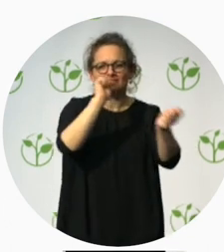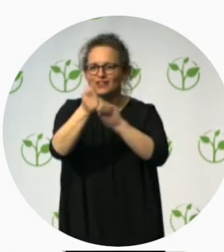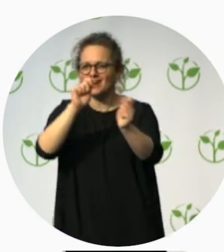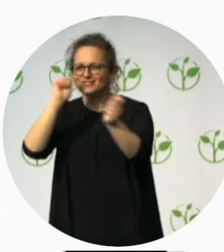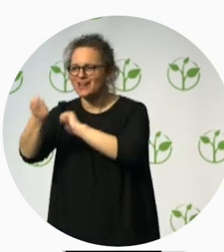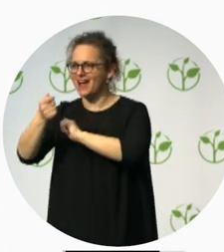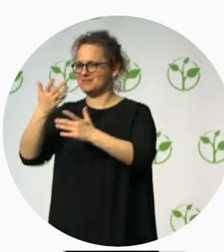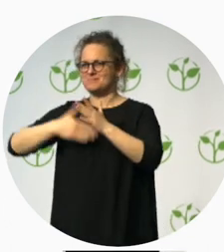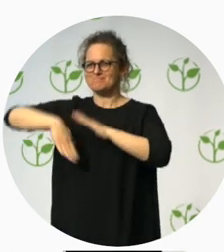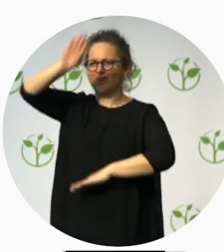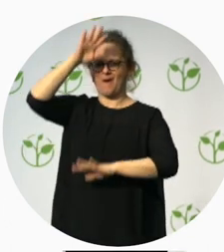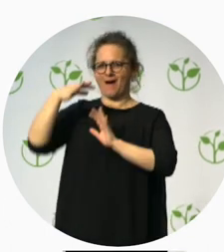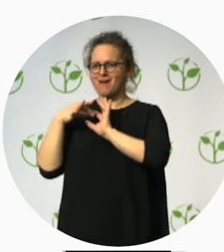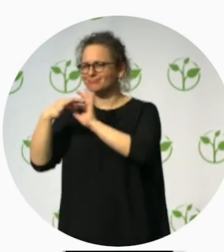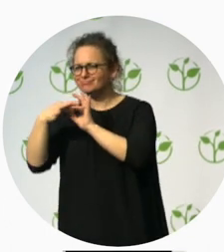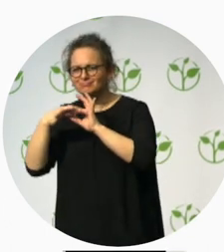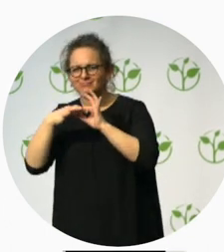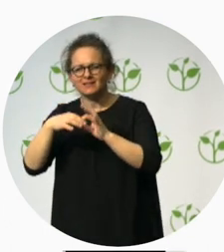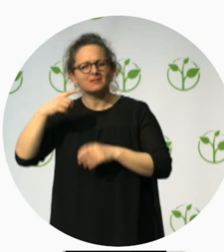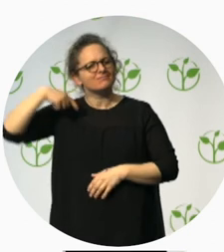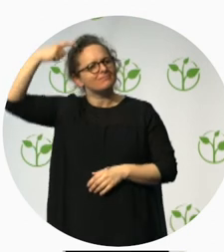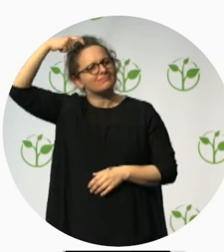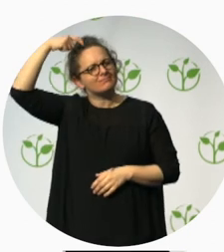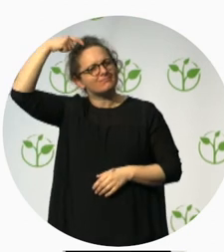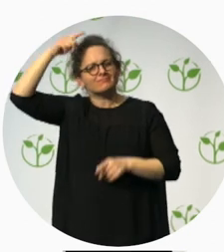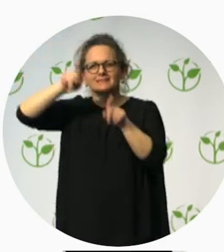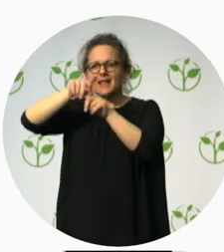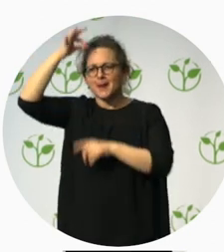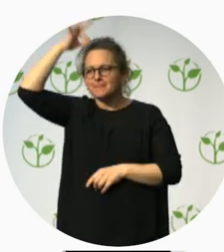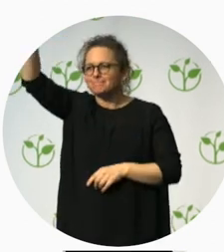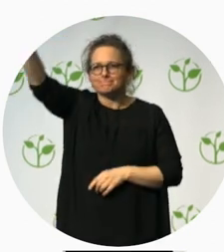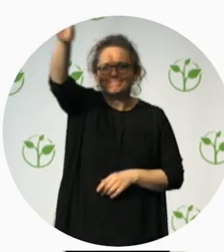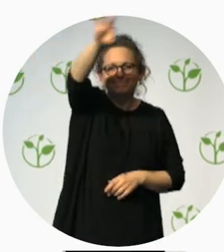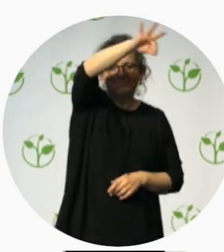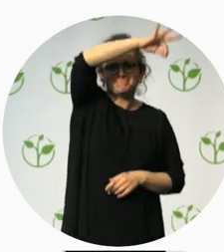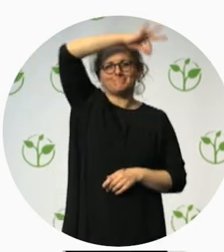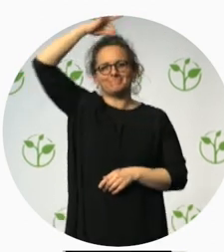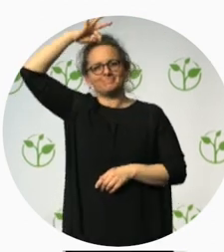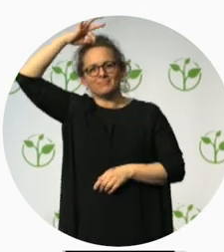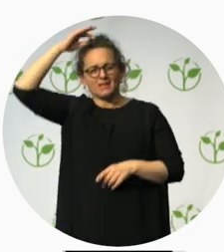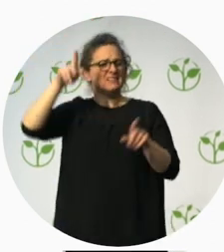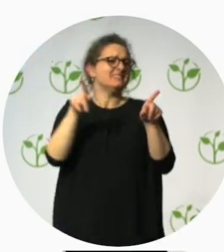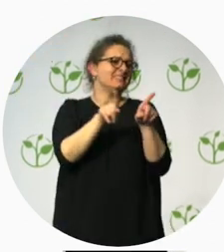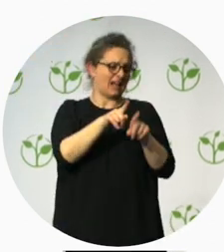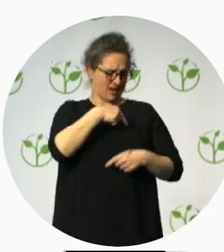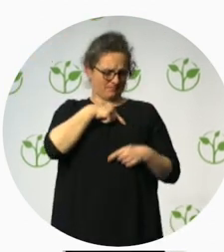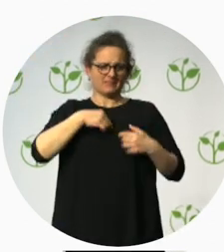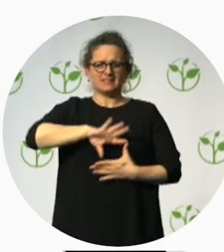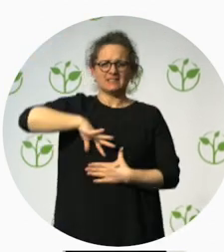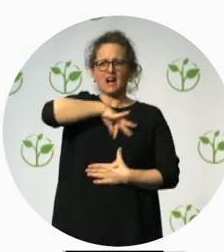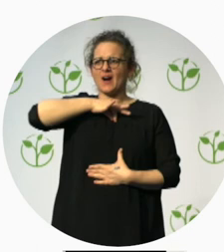souls. You see, that really is the transformation that we all need. It's a transformation that